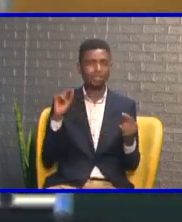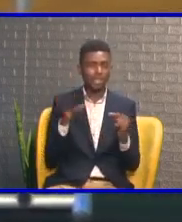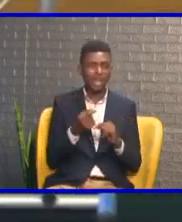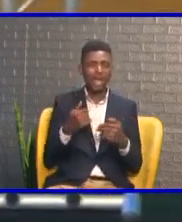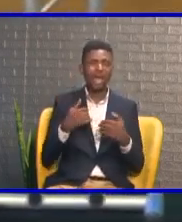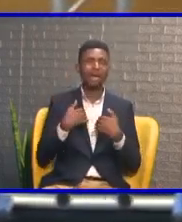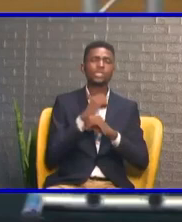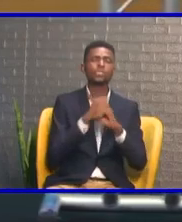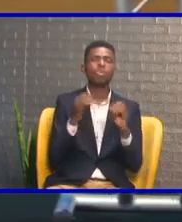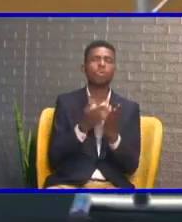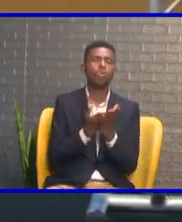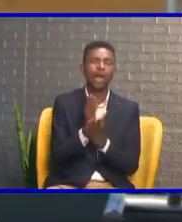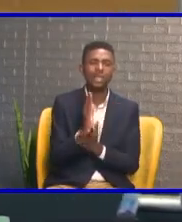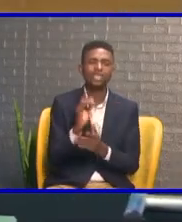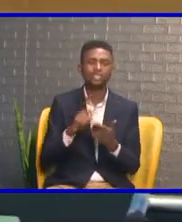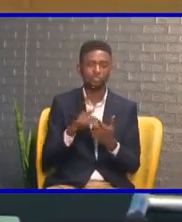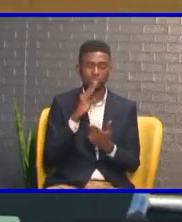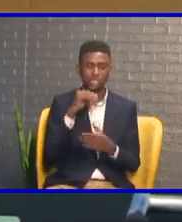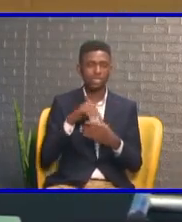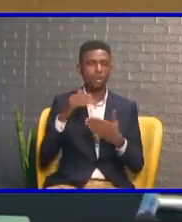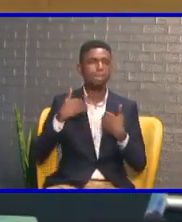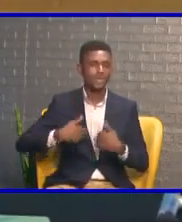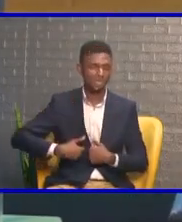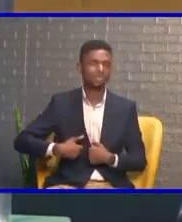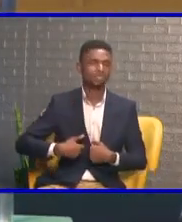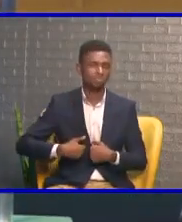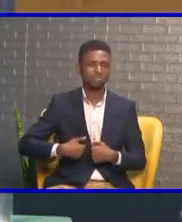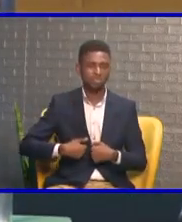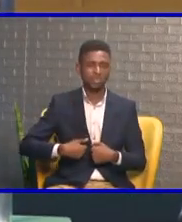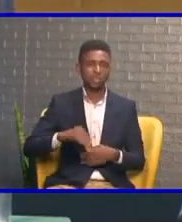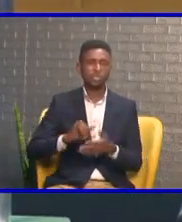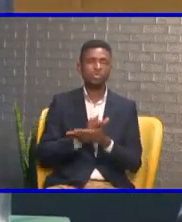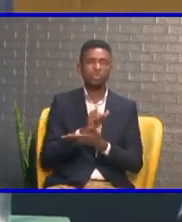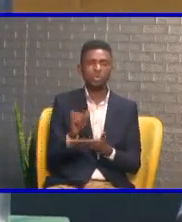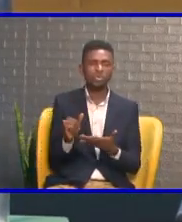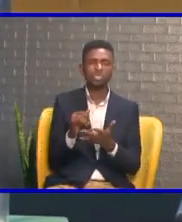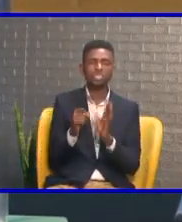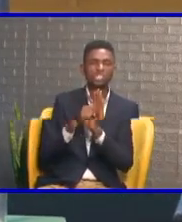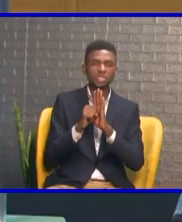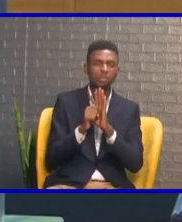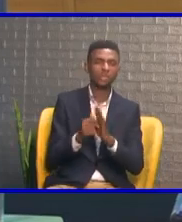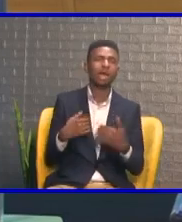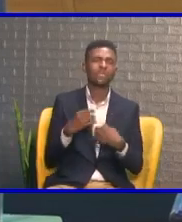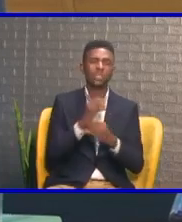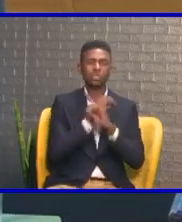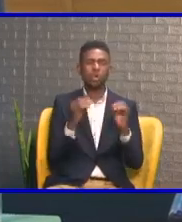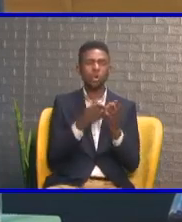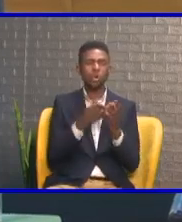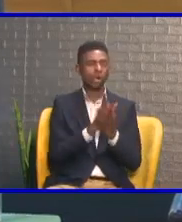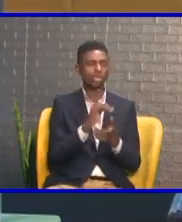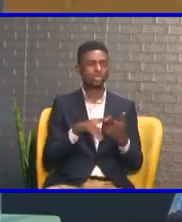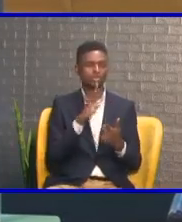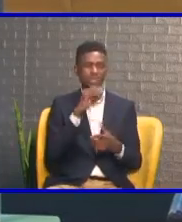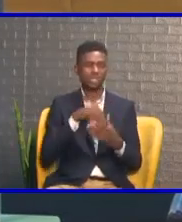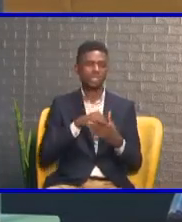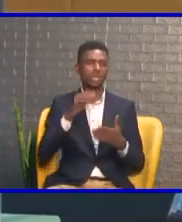no right to be in your body. Did you hear what I said? Those symptoms have no right to be in your body. Why? Jesus